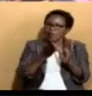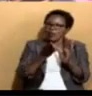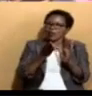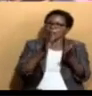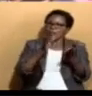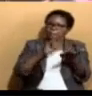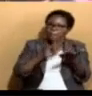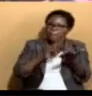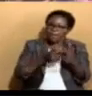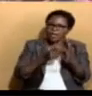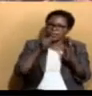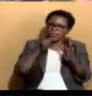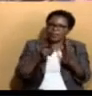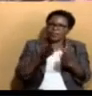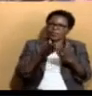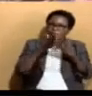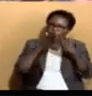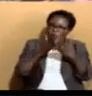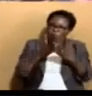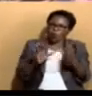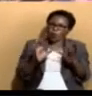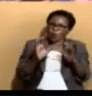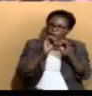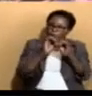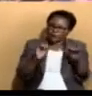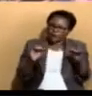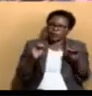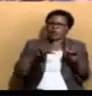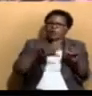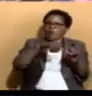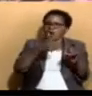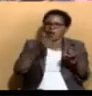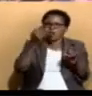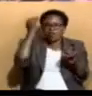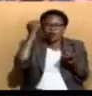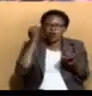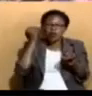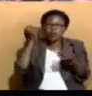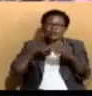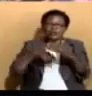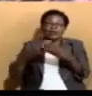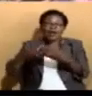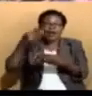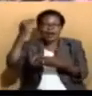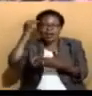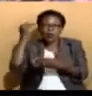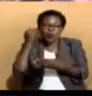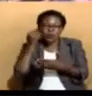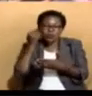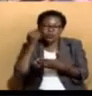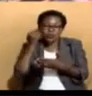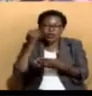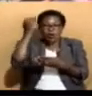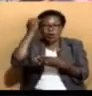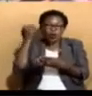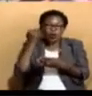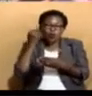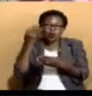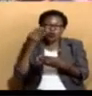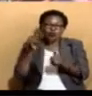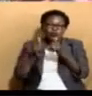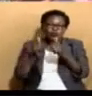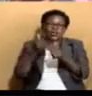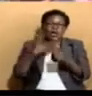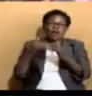it was not open to any other court in the High Court, a court of concurrent